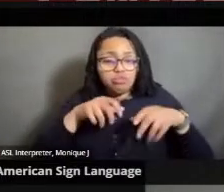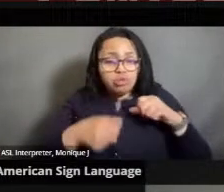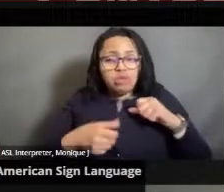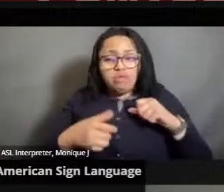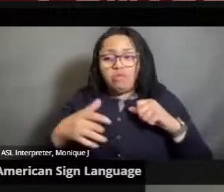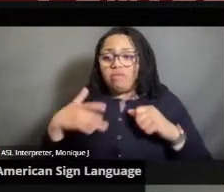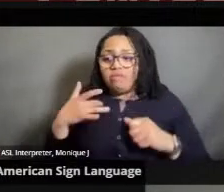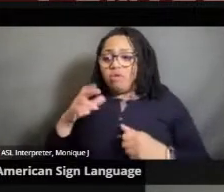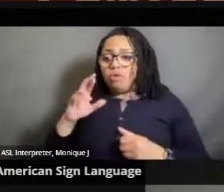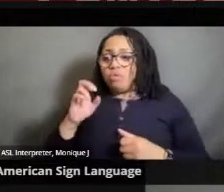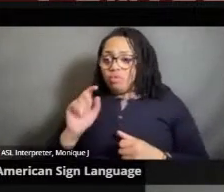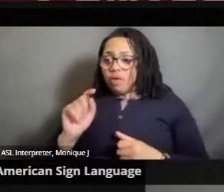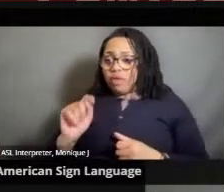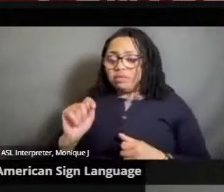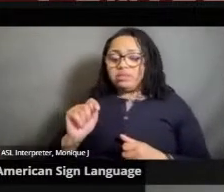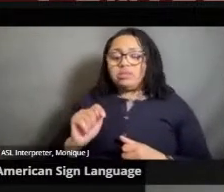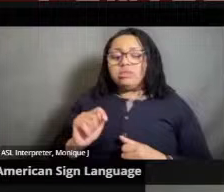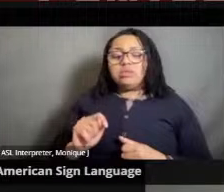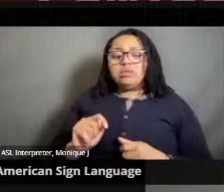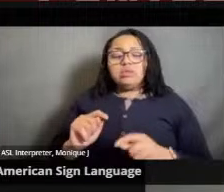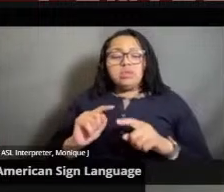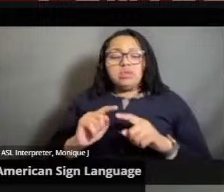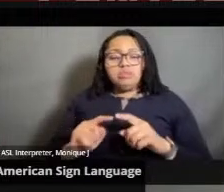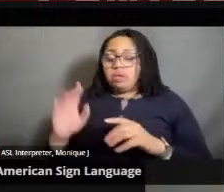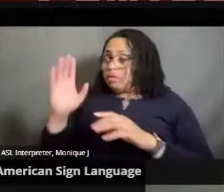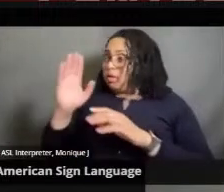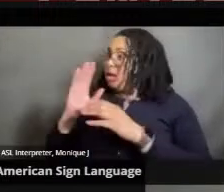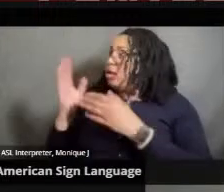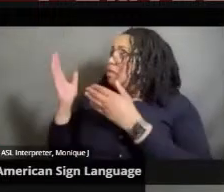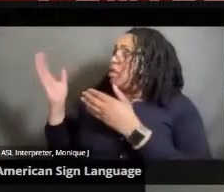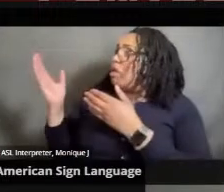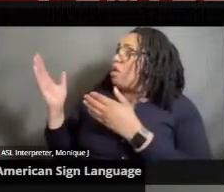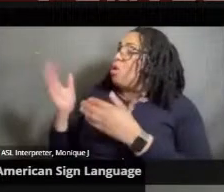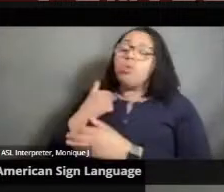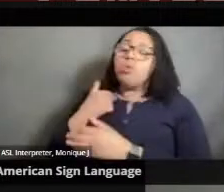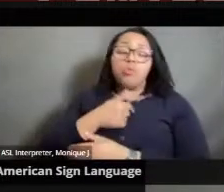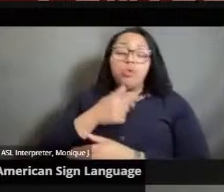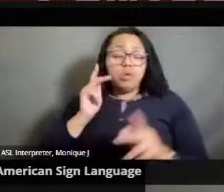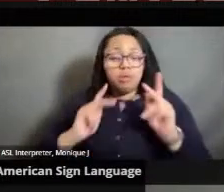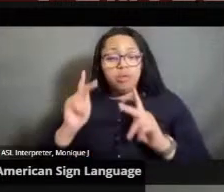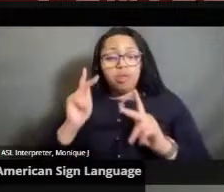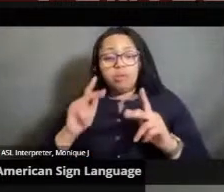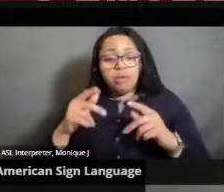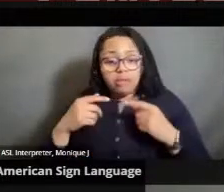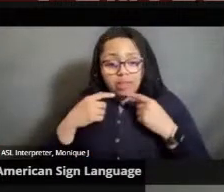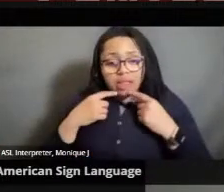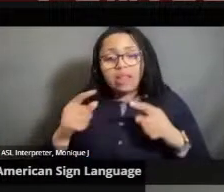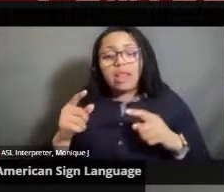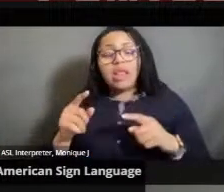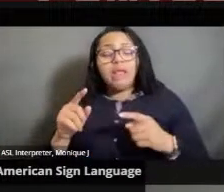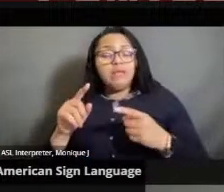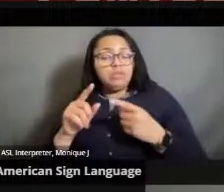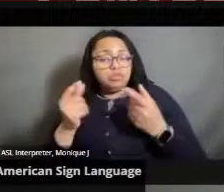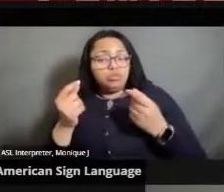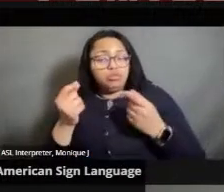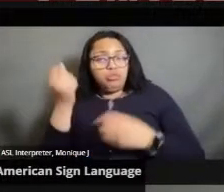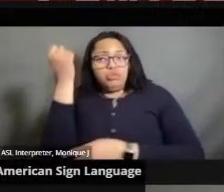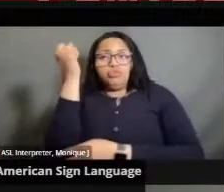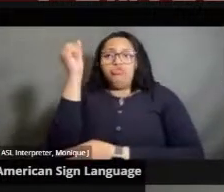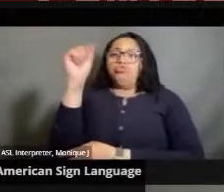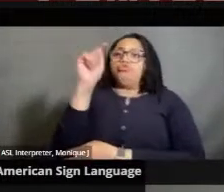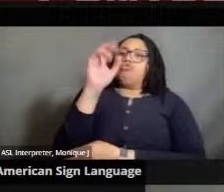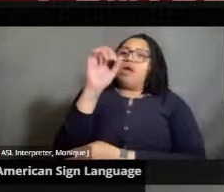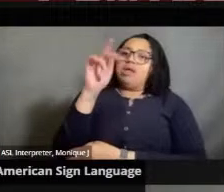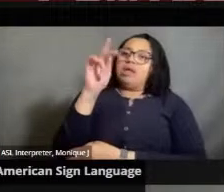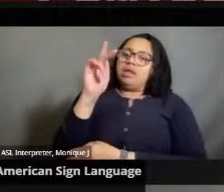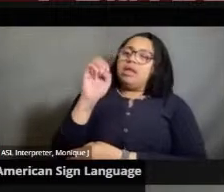Before God and before ourselves, we are people with rightful claim. Our duty in this covenant was to endure and to strike. Everything else is